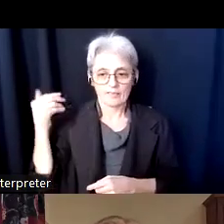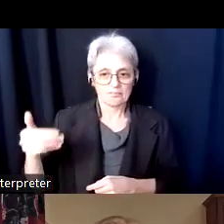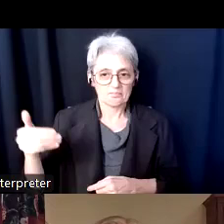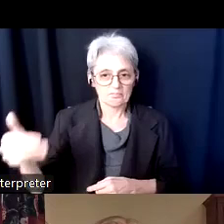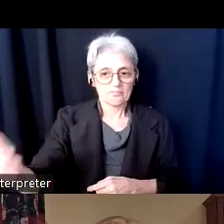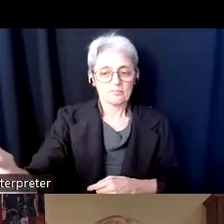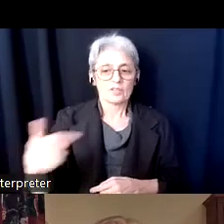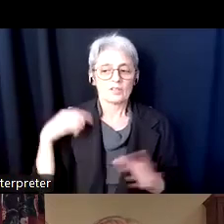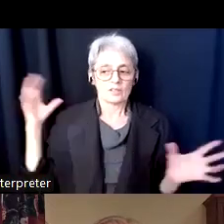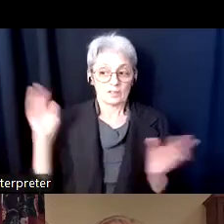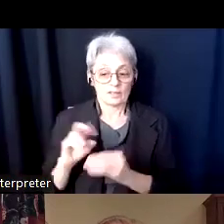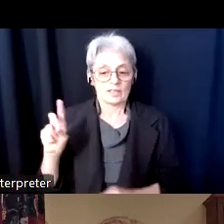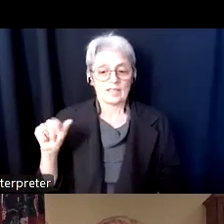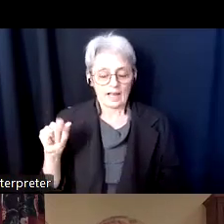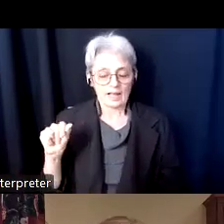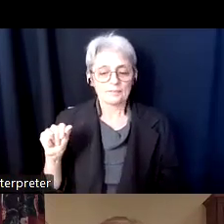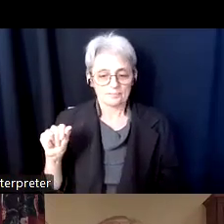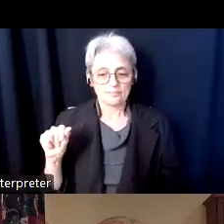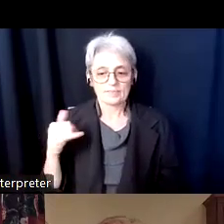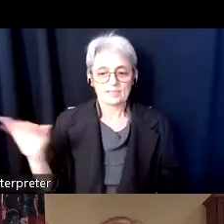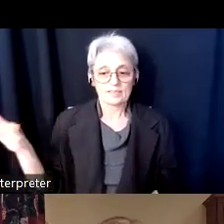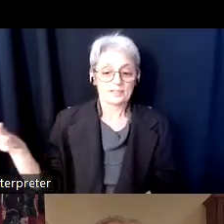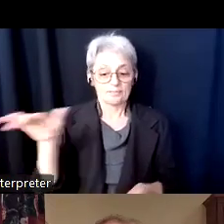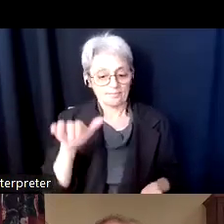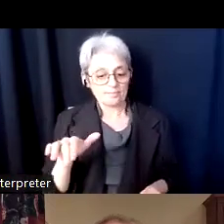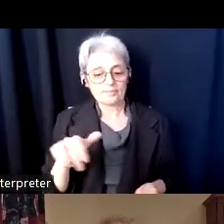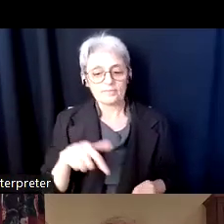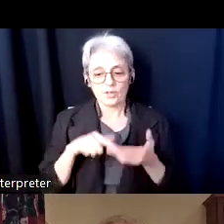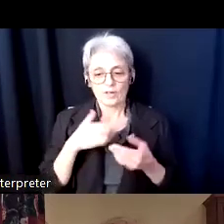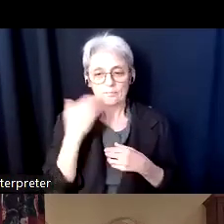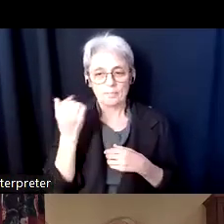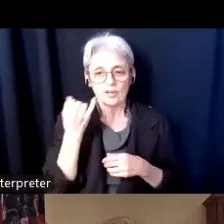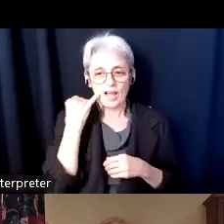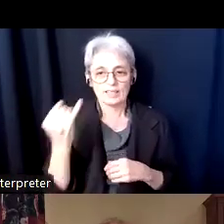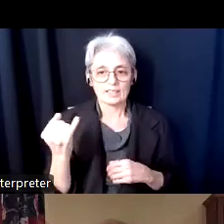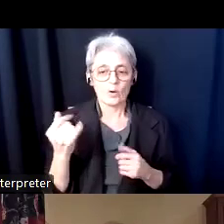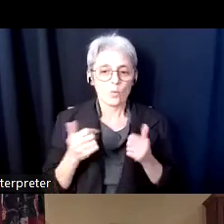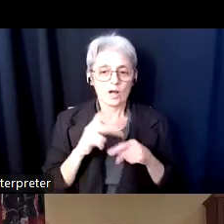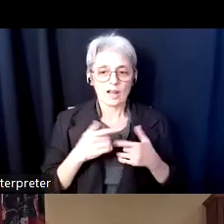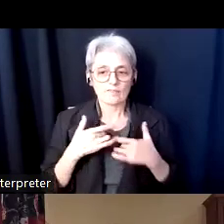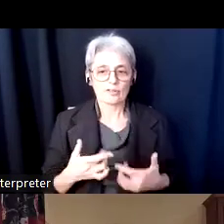that continues to give us a better picture of trends year over year.